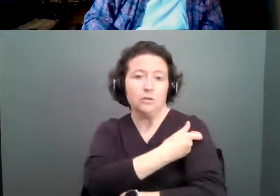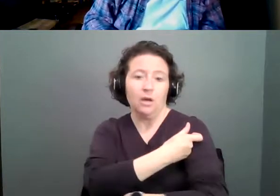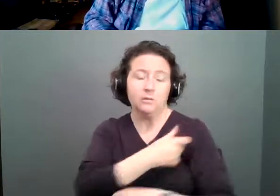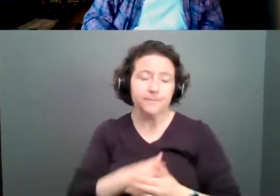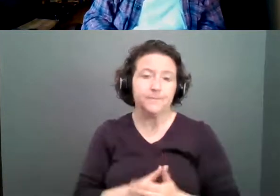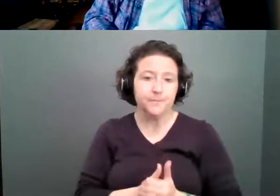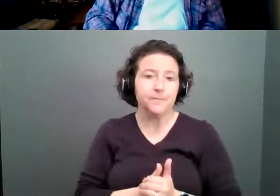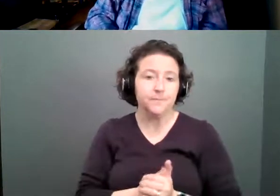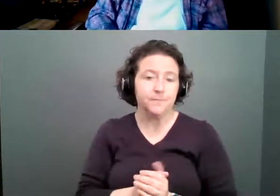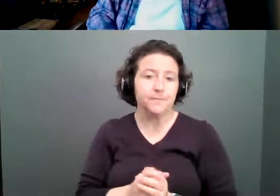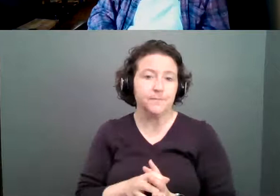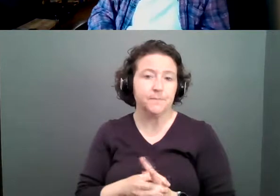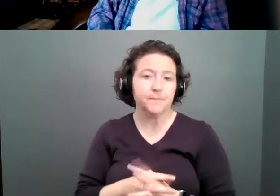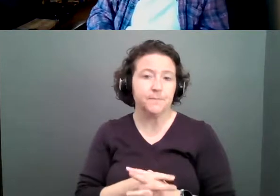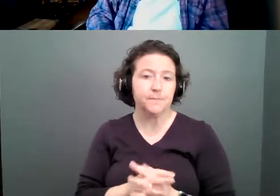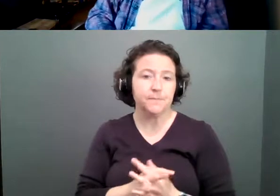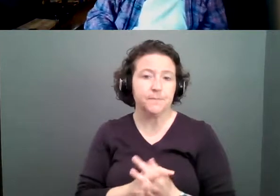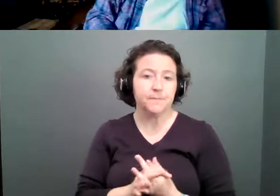continue.